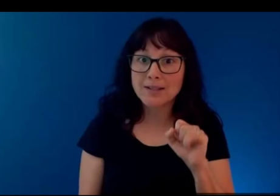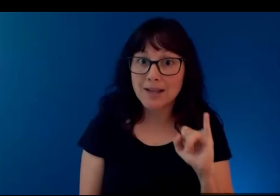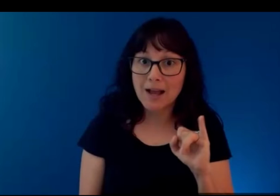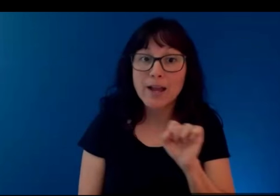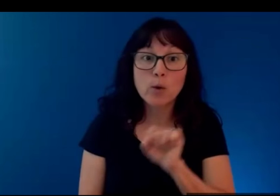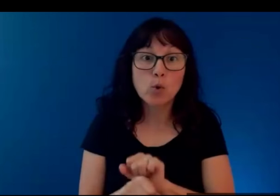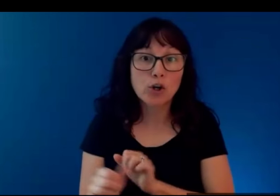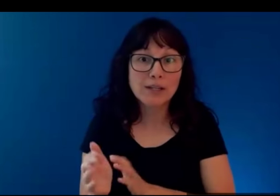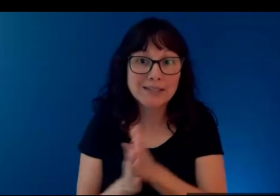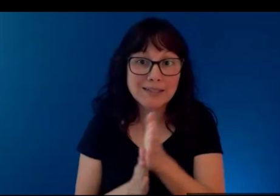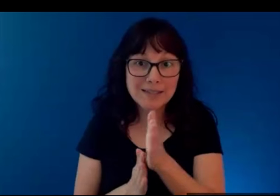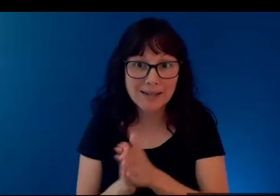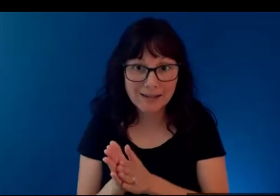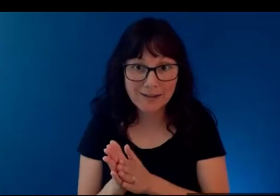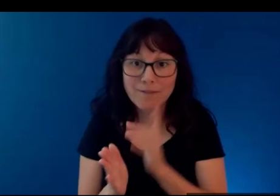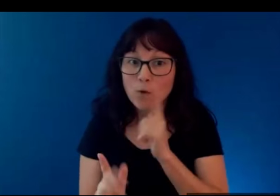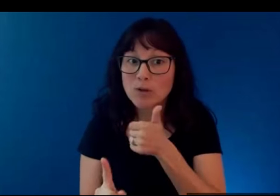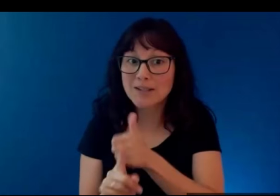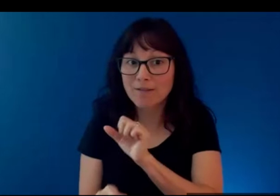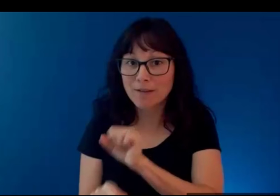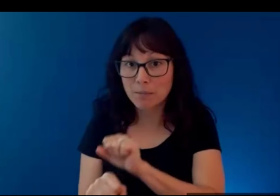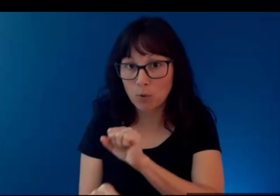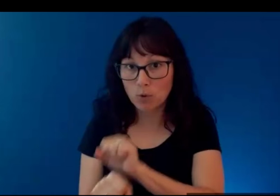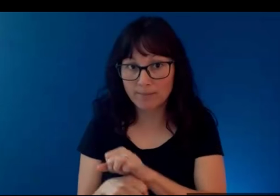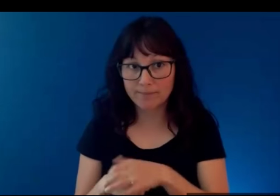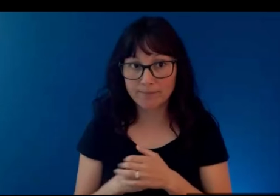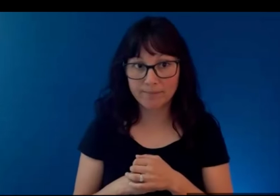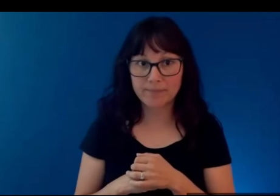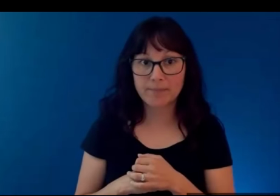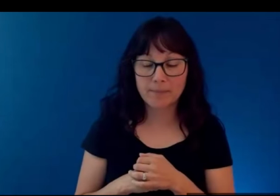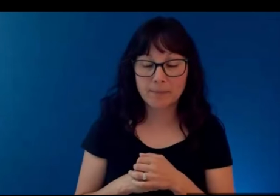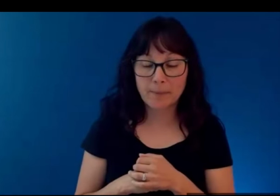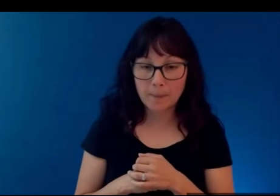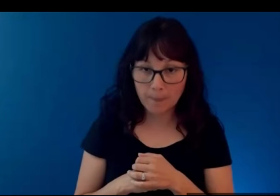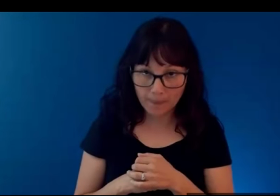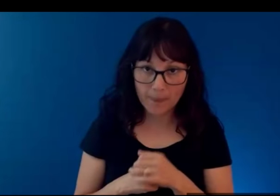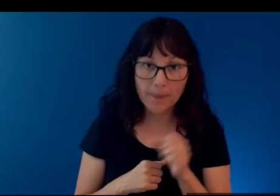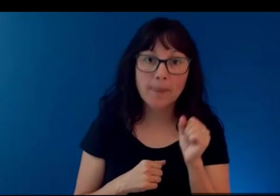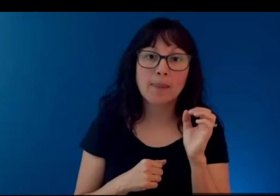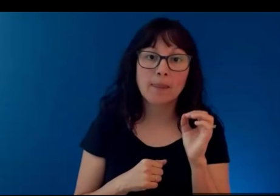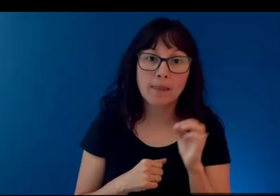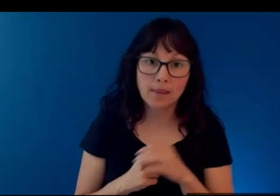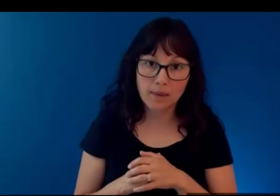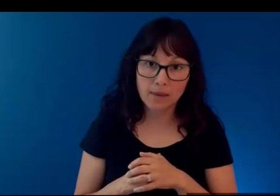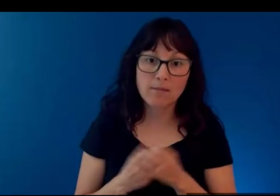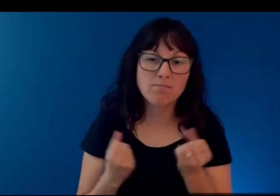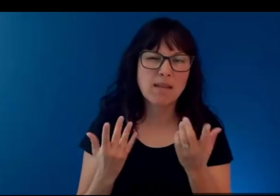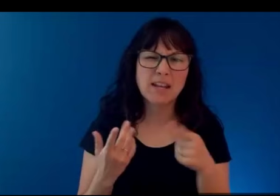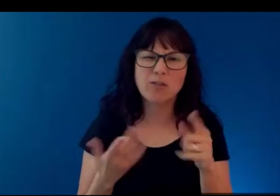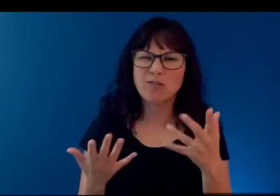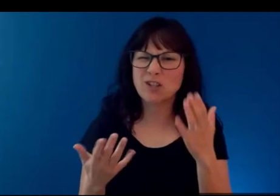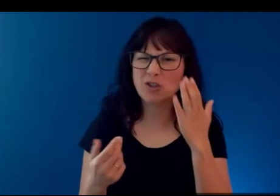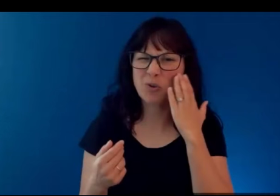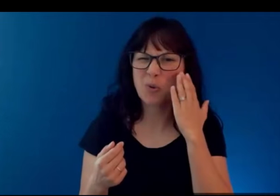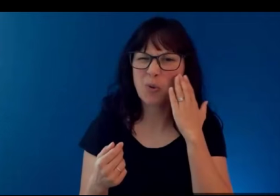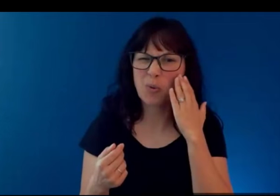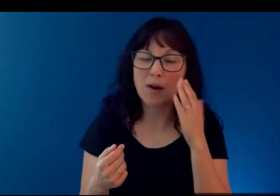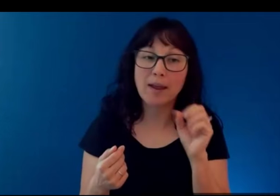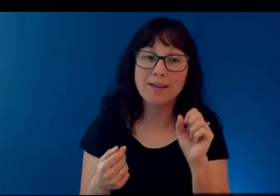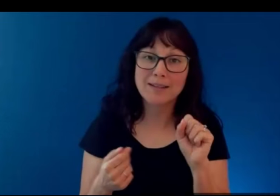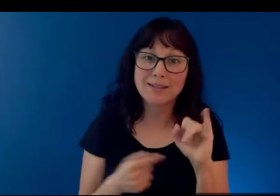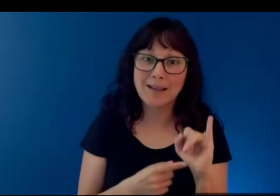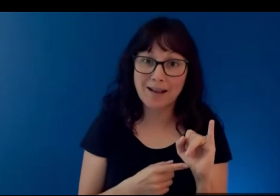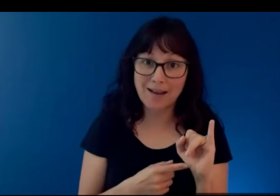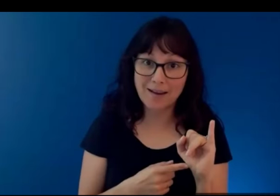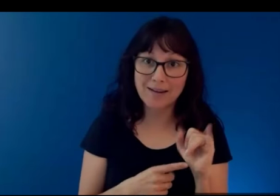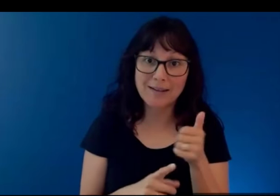work incentives for self-employment. So as many of you probably already know,